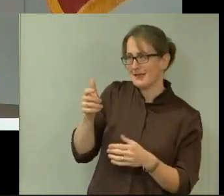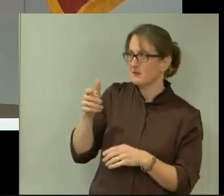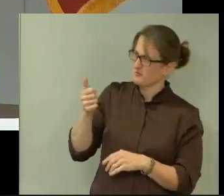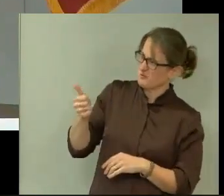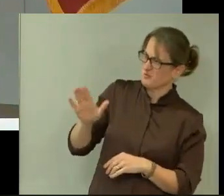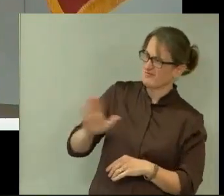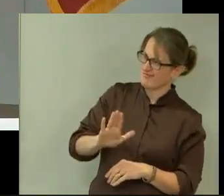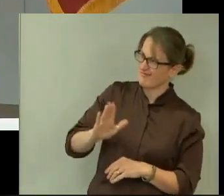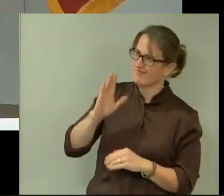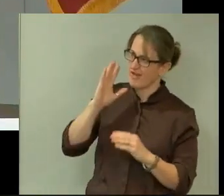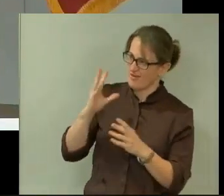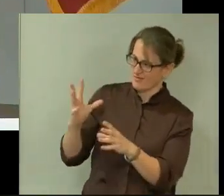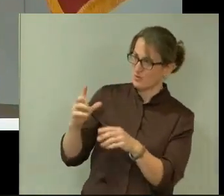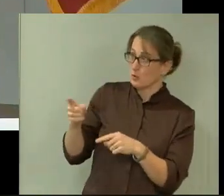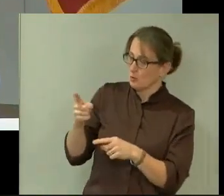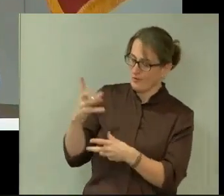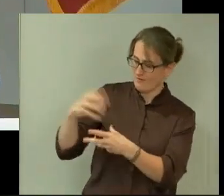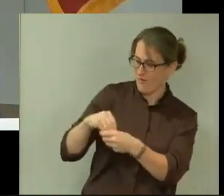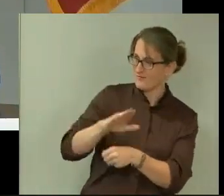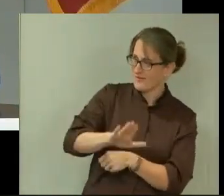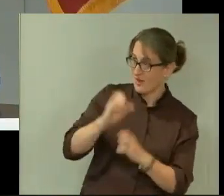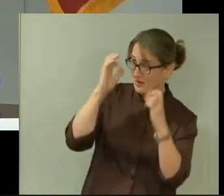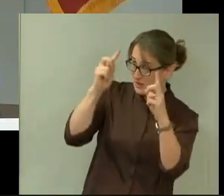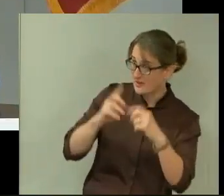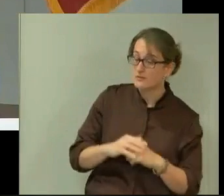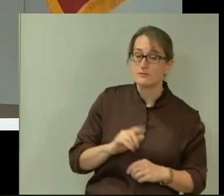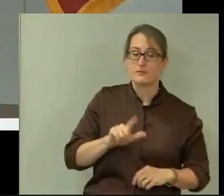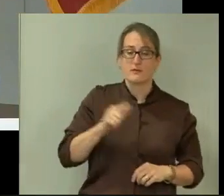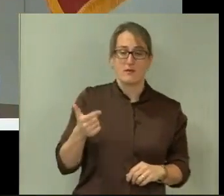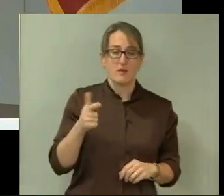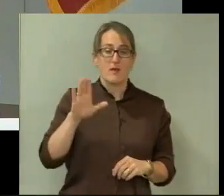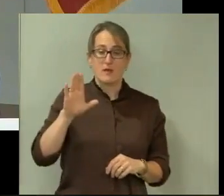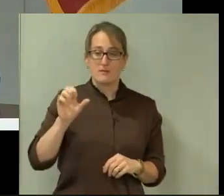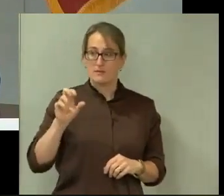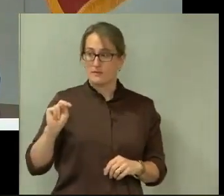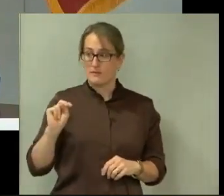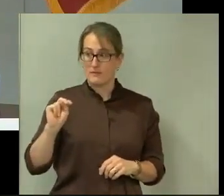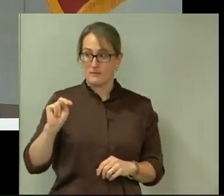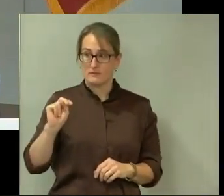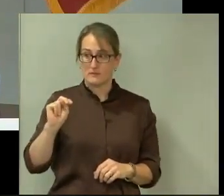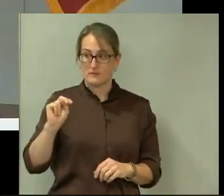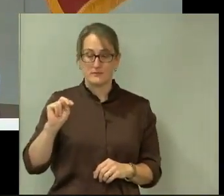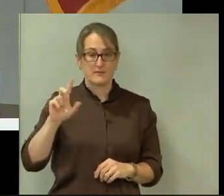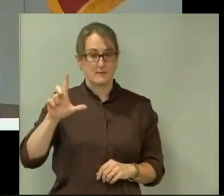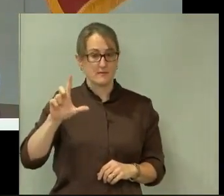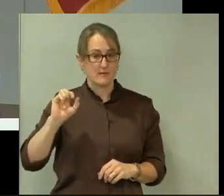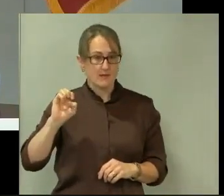you. We'd now like to ask Ben Valdepeña to share his thoughts.